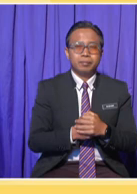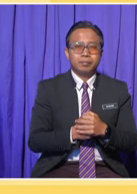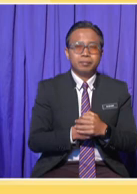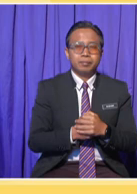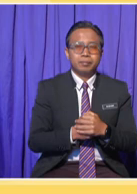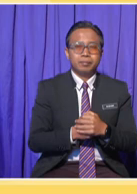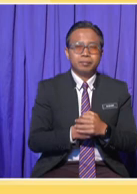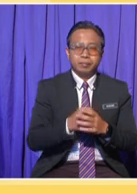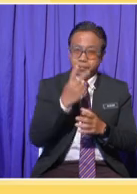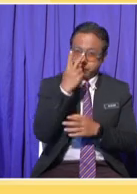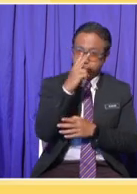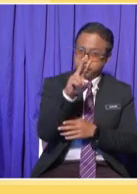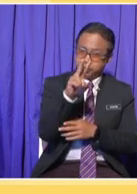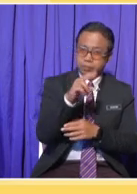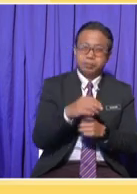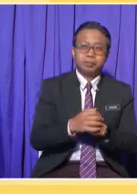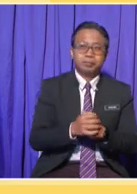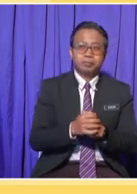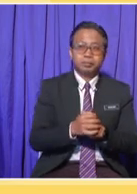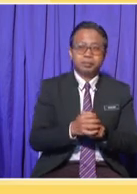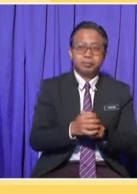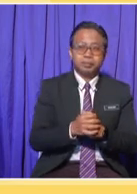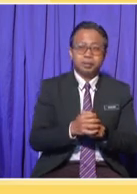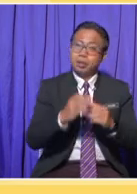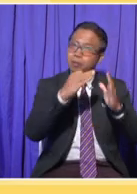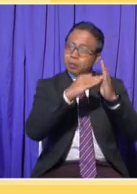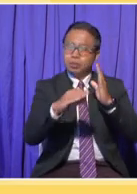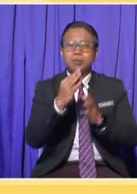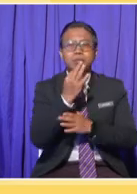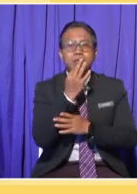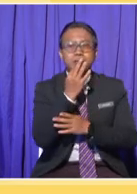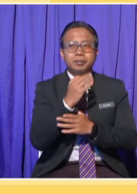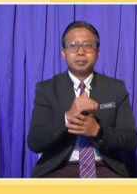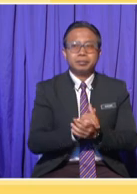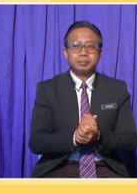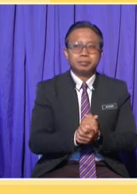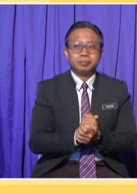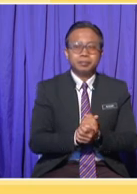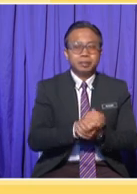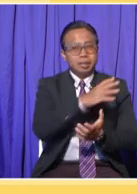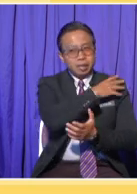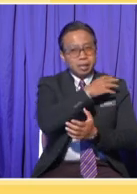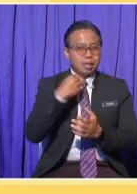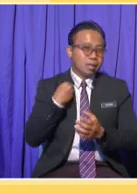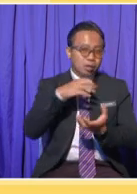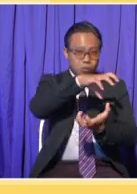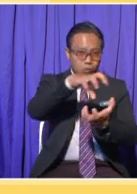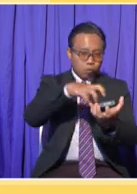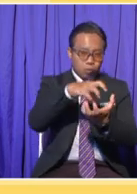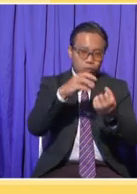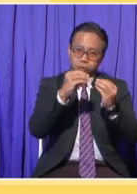Okay, can you see the improper fractions and the mixed numbers?